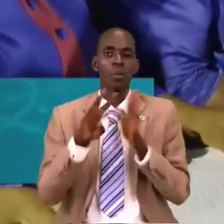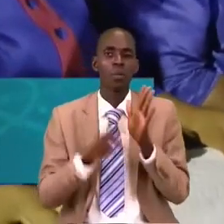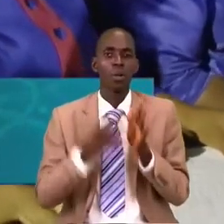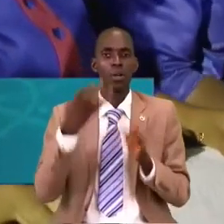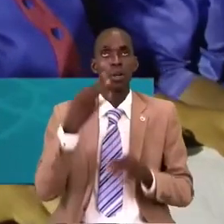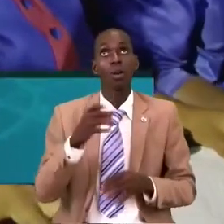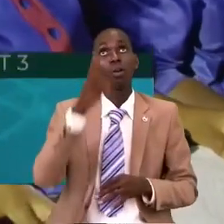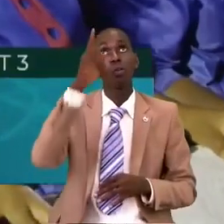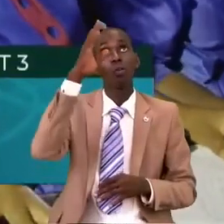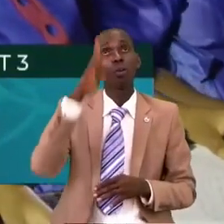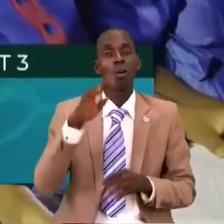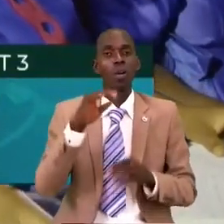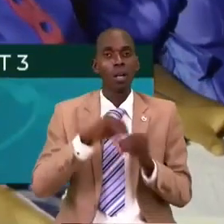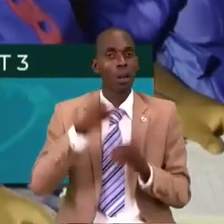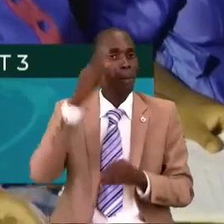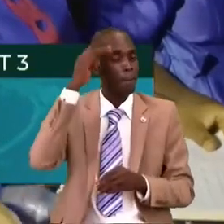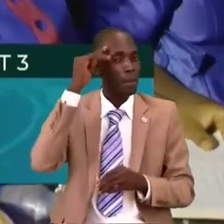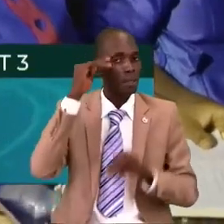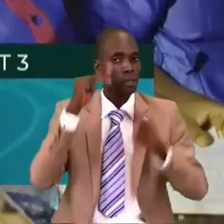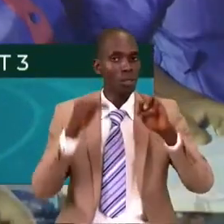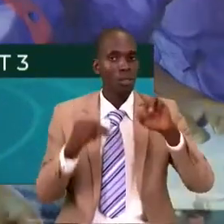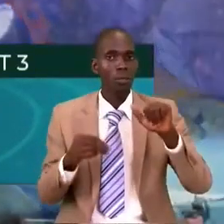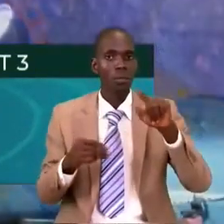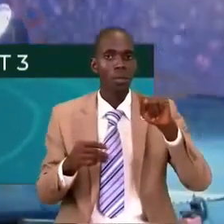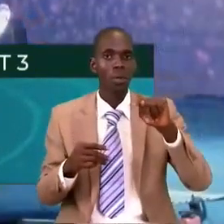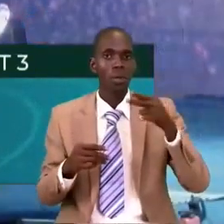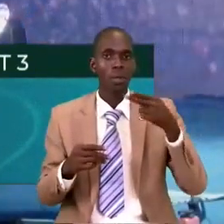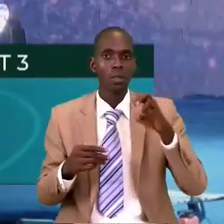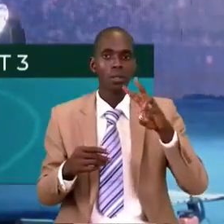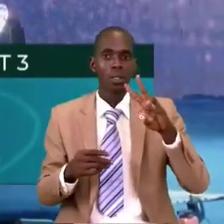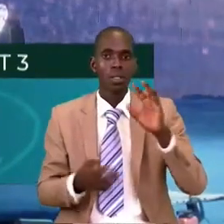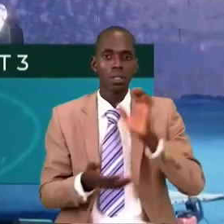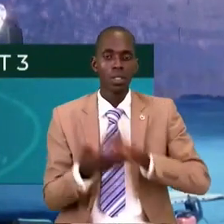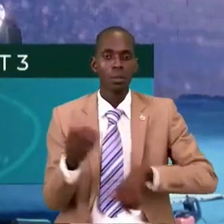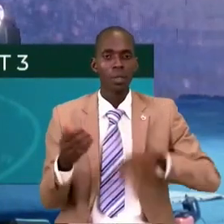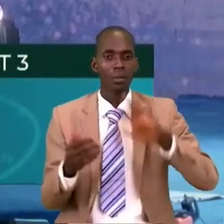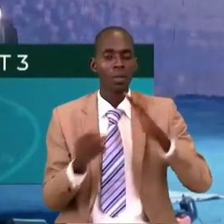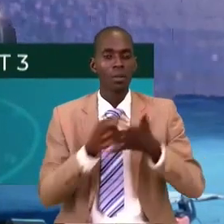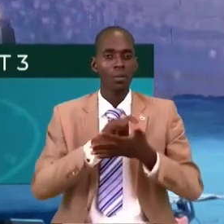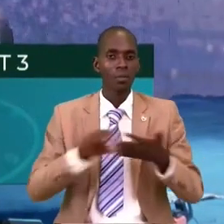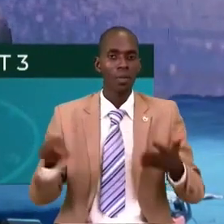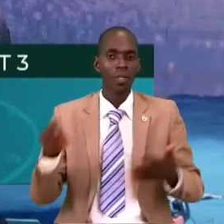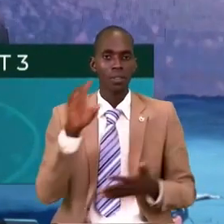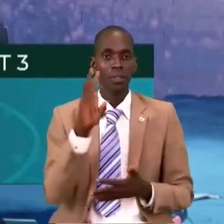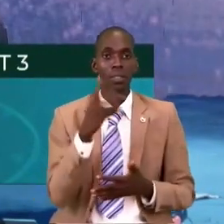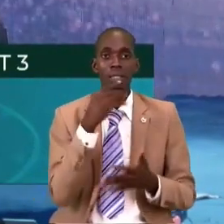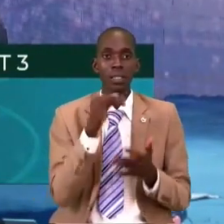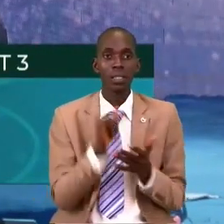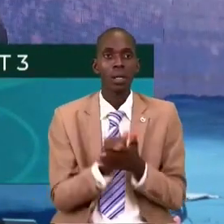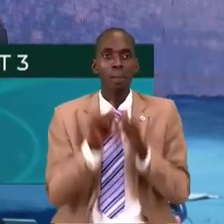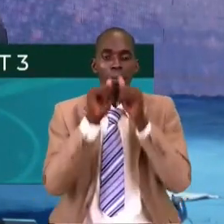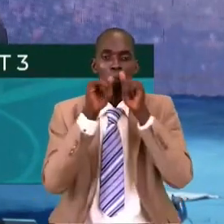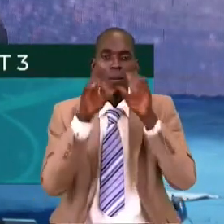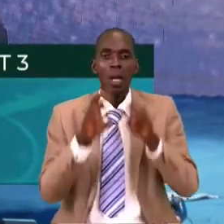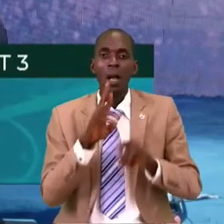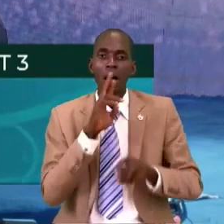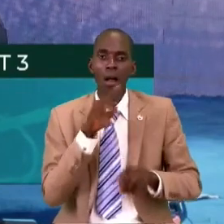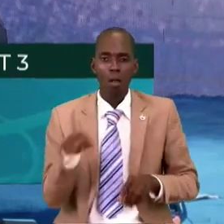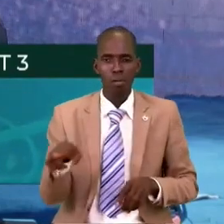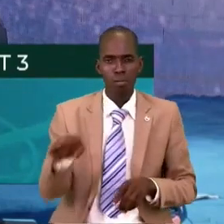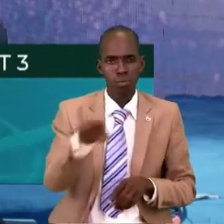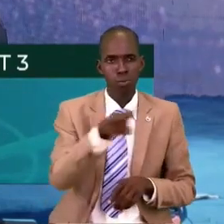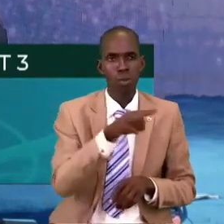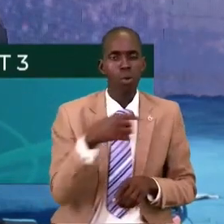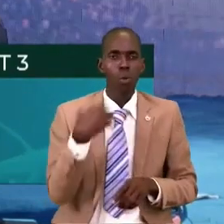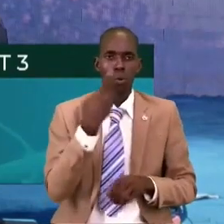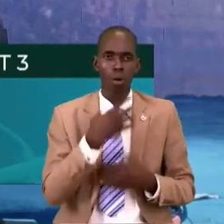which hunger and thirst after righteousness. You look at your life, you say, this is not clean enough. You look at